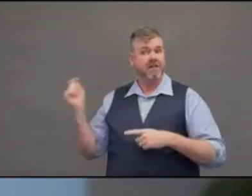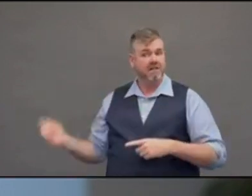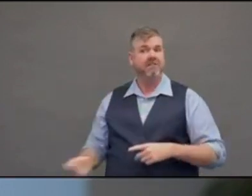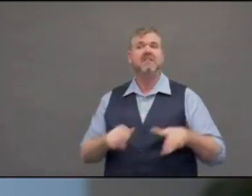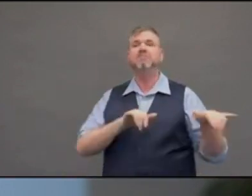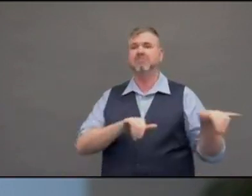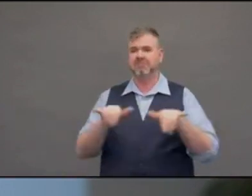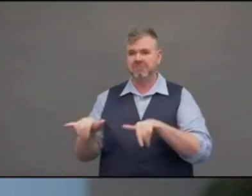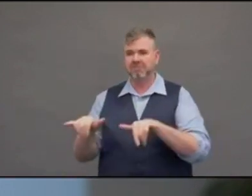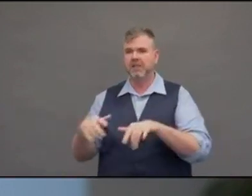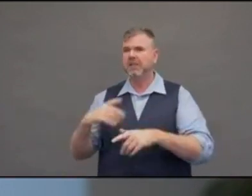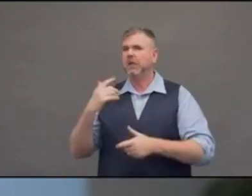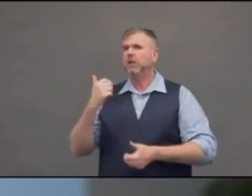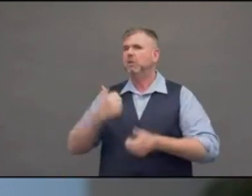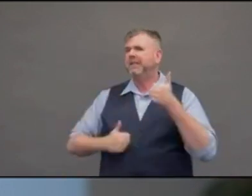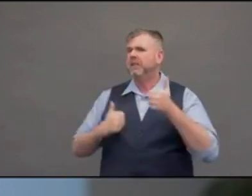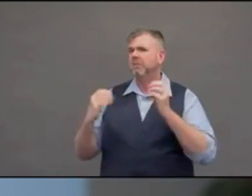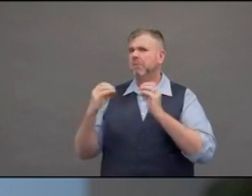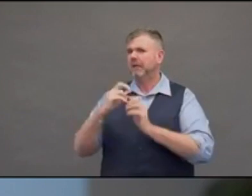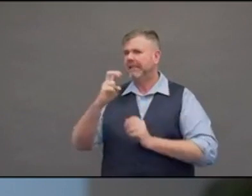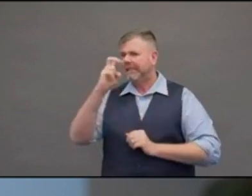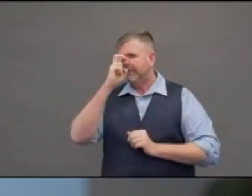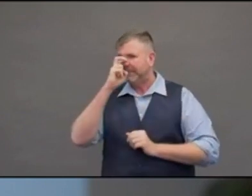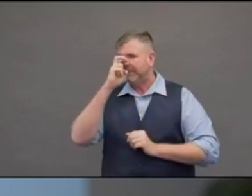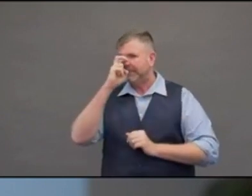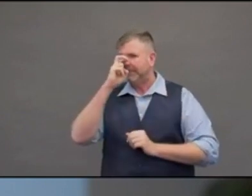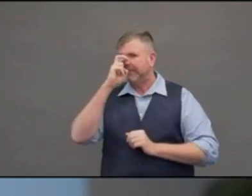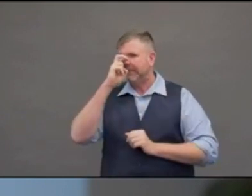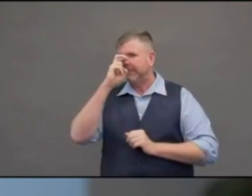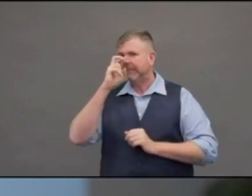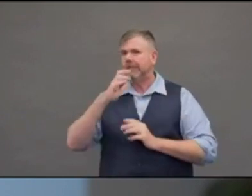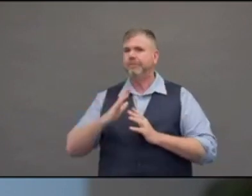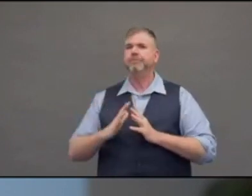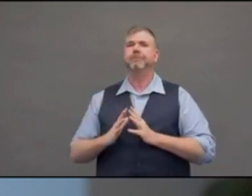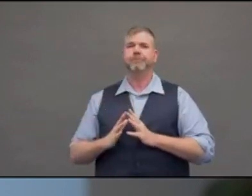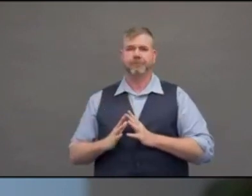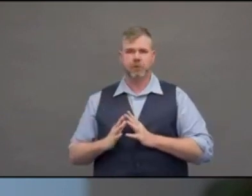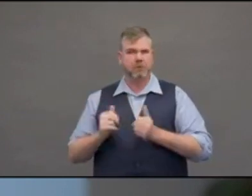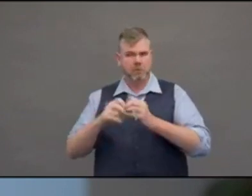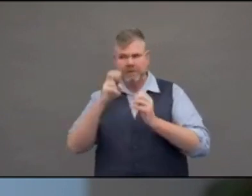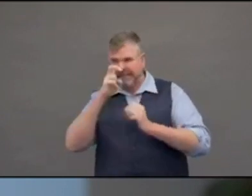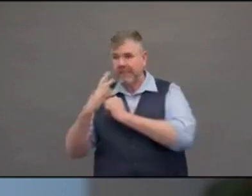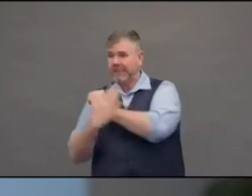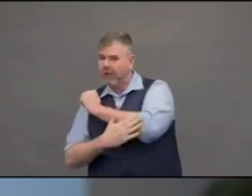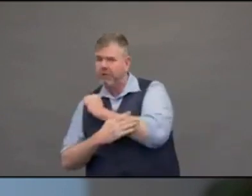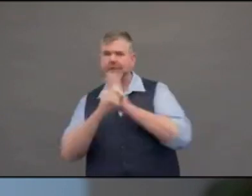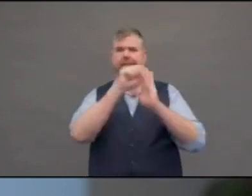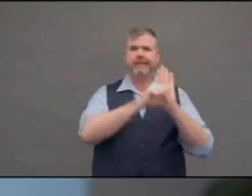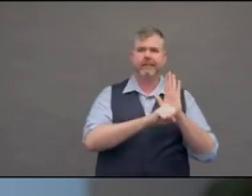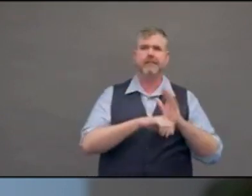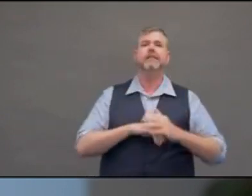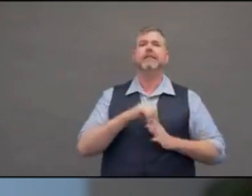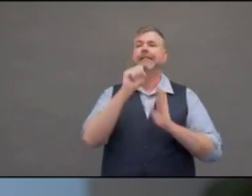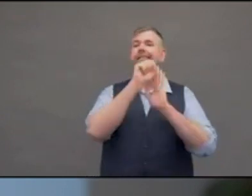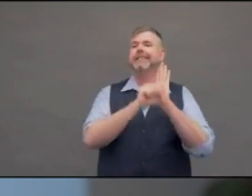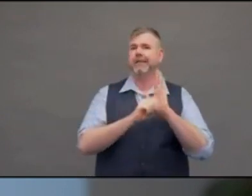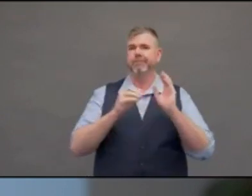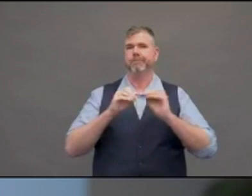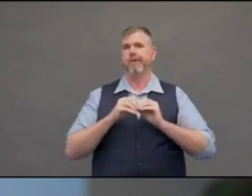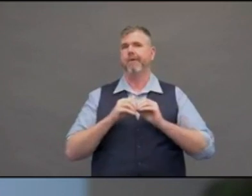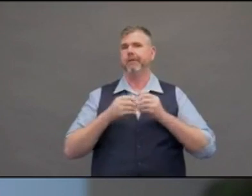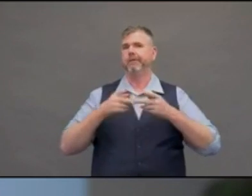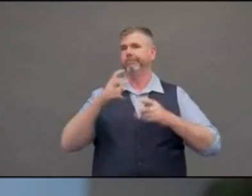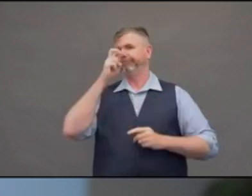some more detailed guidance on outdoor activities, and golf is on that list, and golf is allowed under the new local